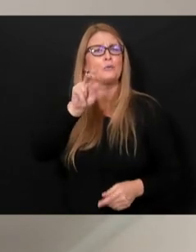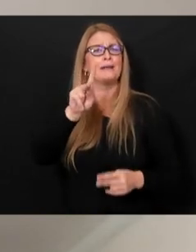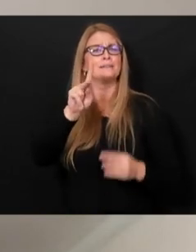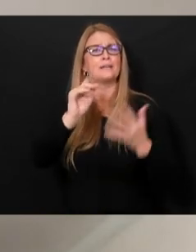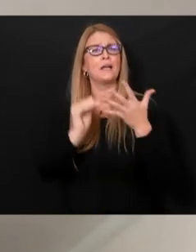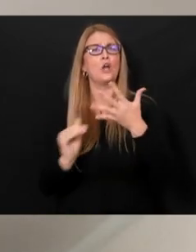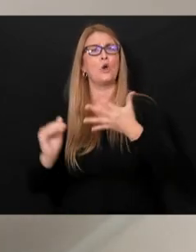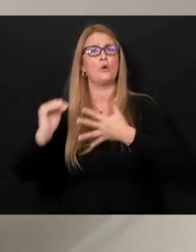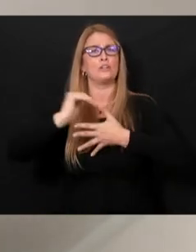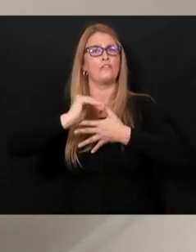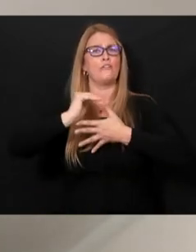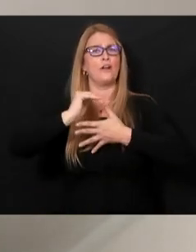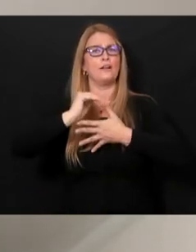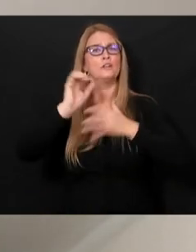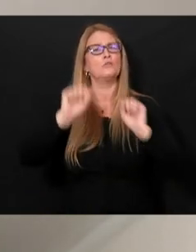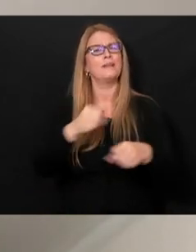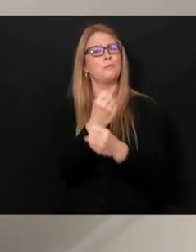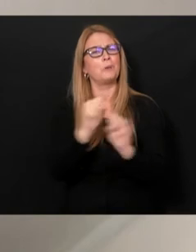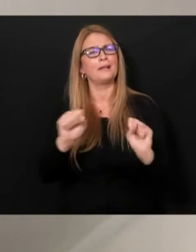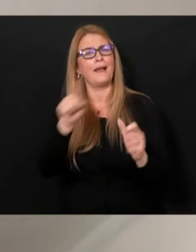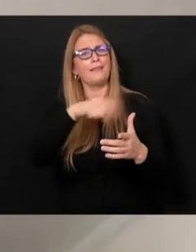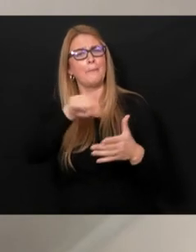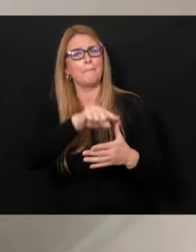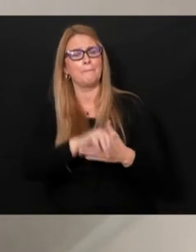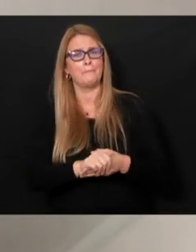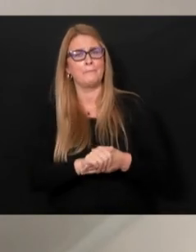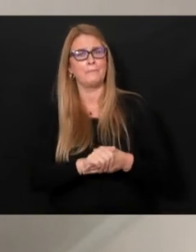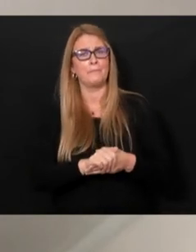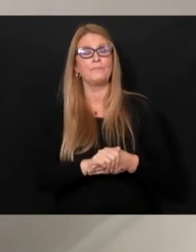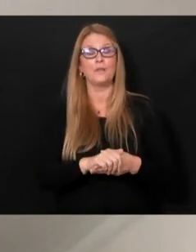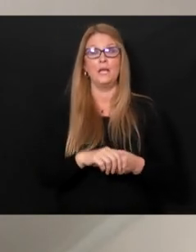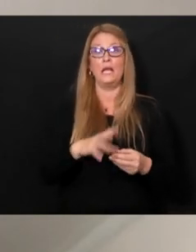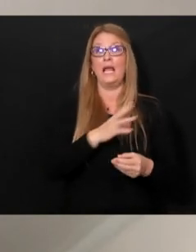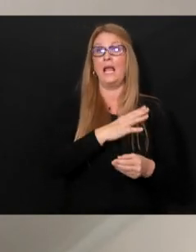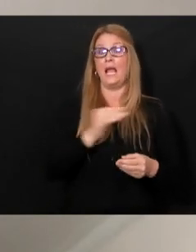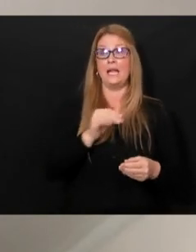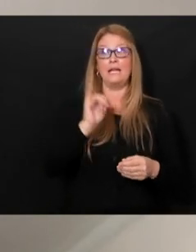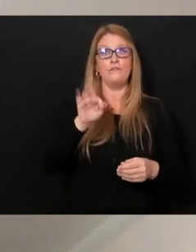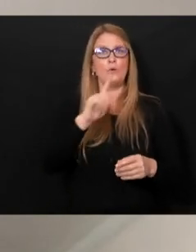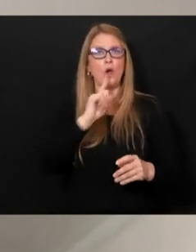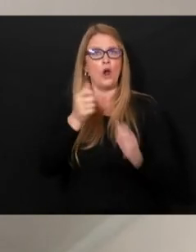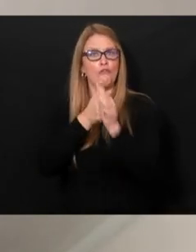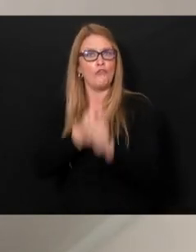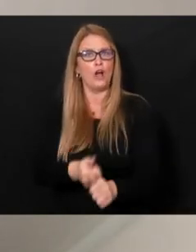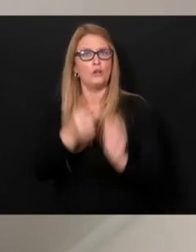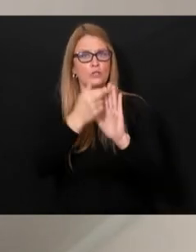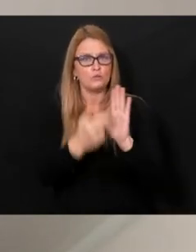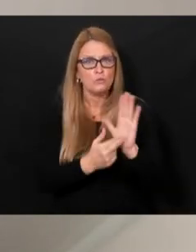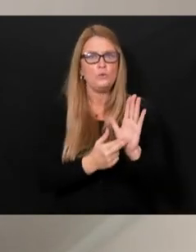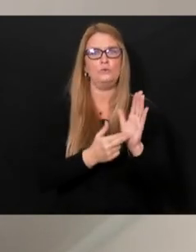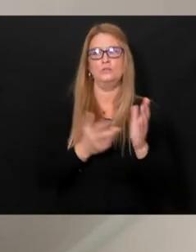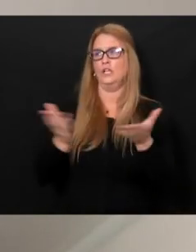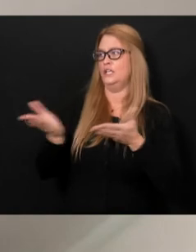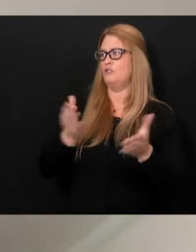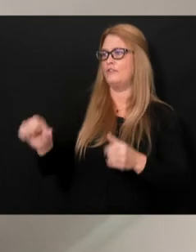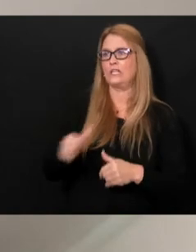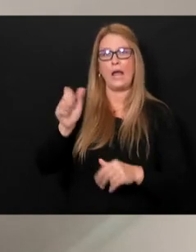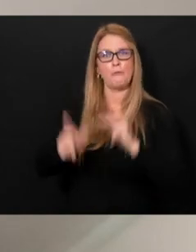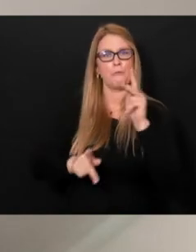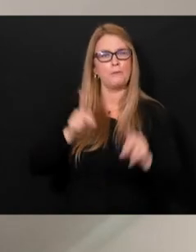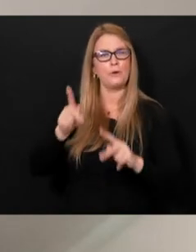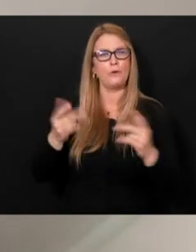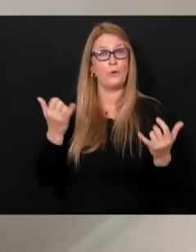protect each other. And because of your commitment, altruism, and service to others, what we've seen over